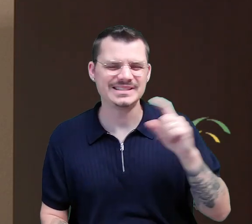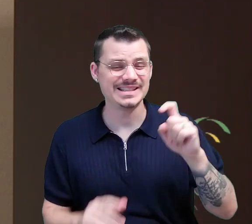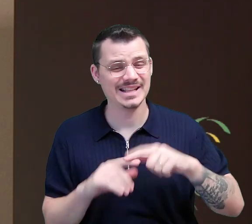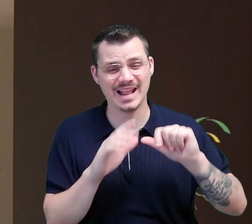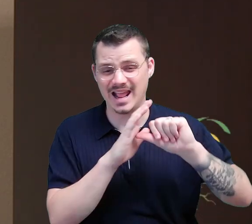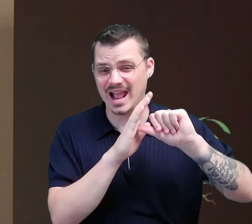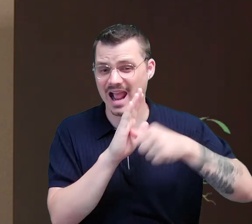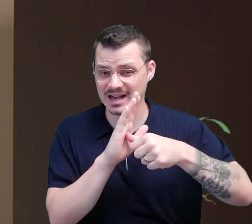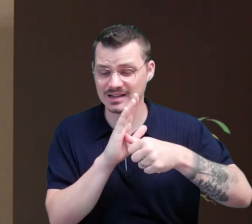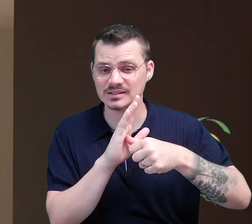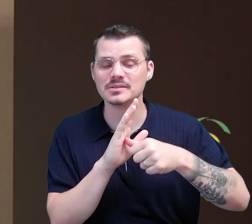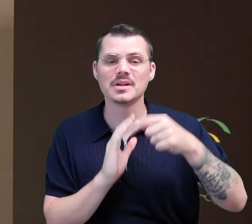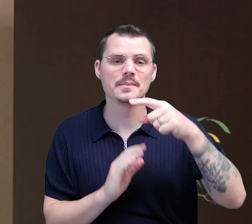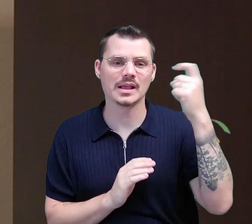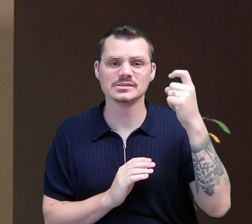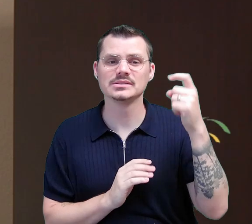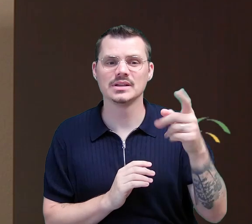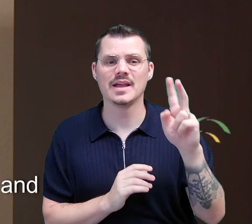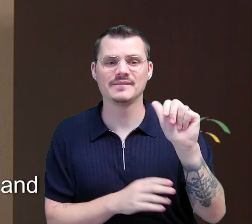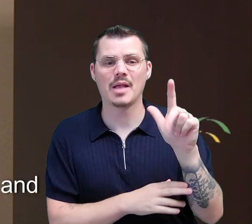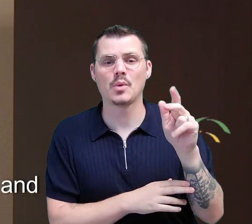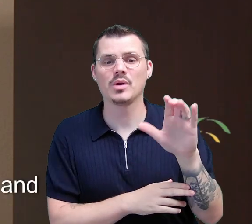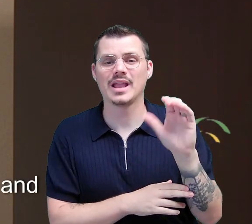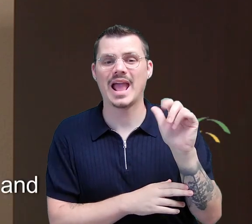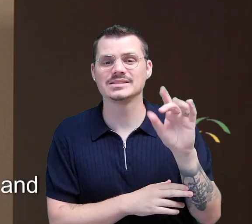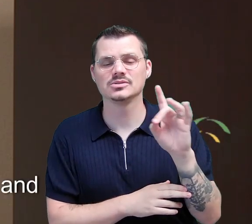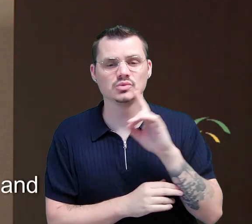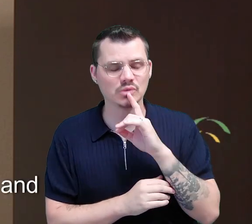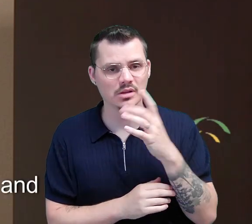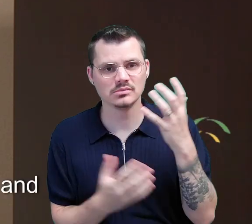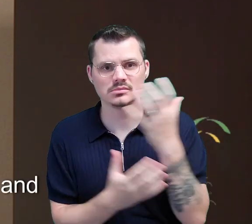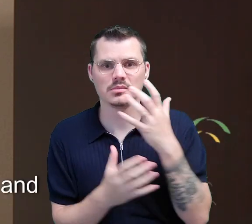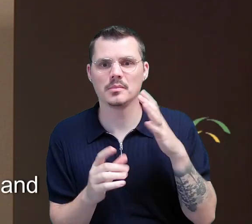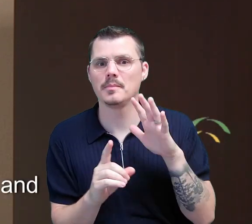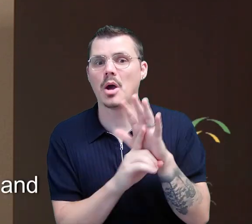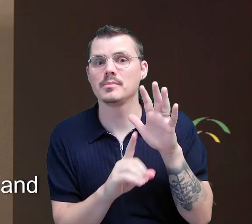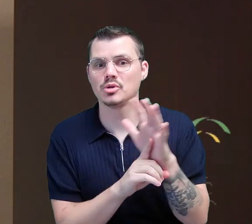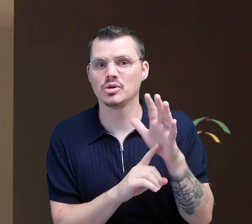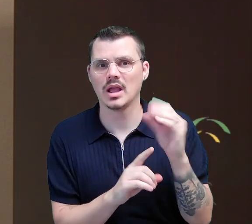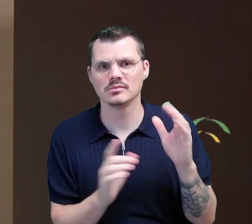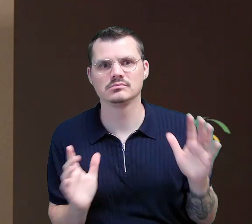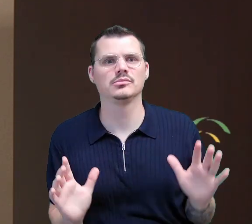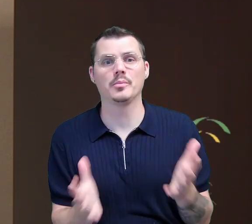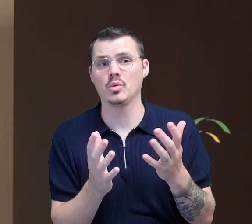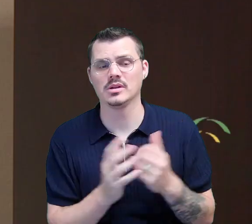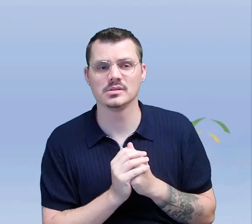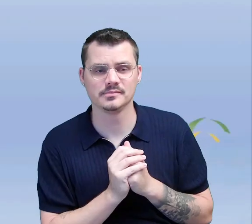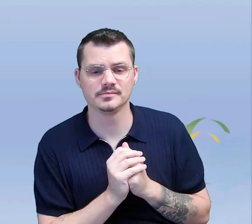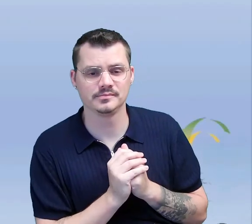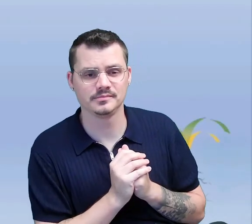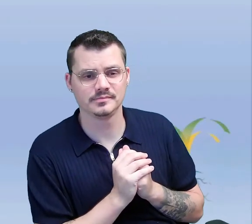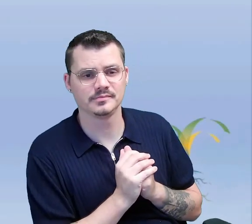need to highlight this because valproic acid is so incredibly popular and highly promoted.